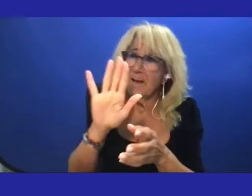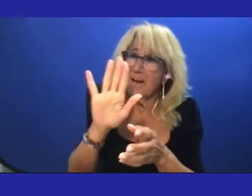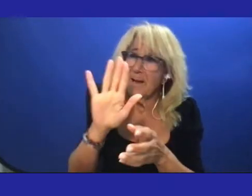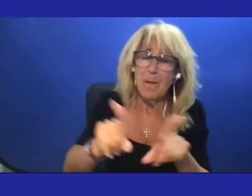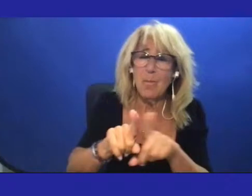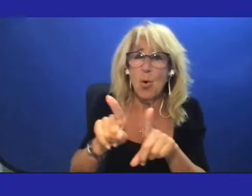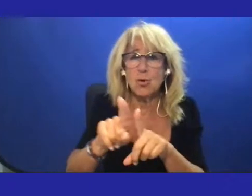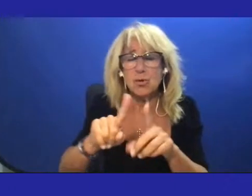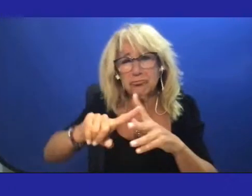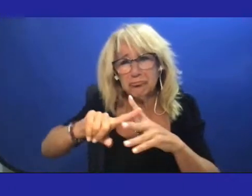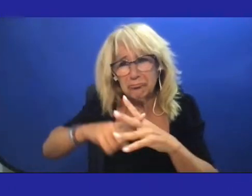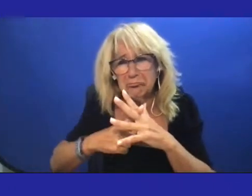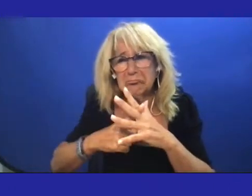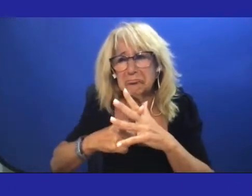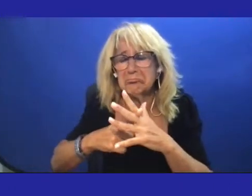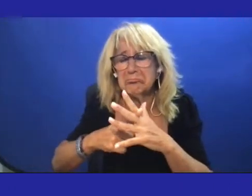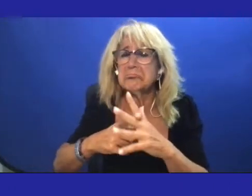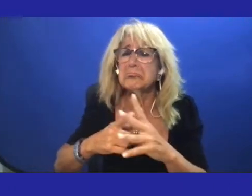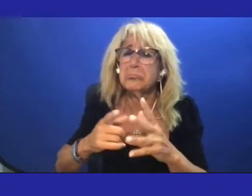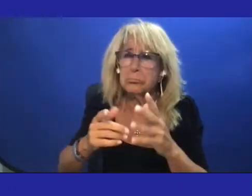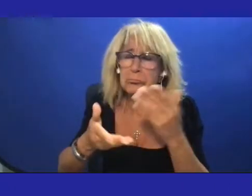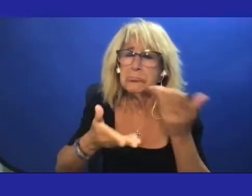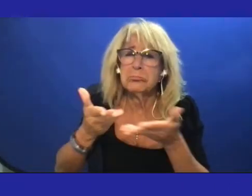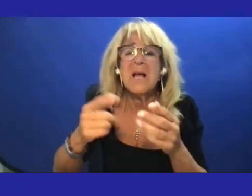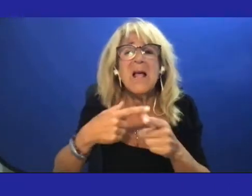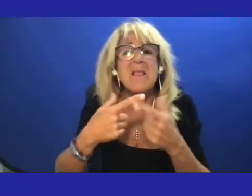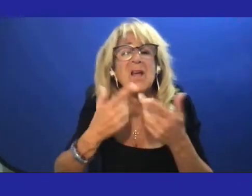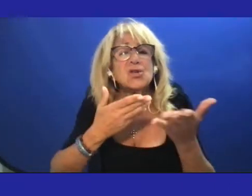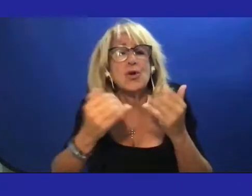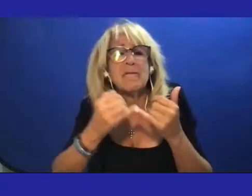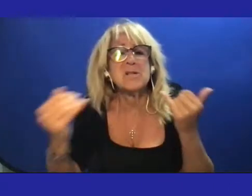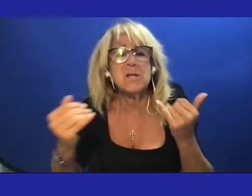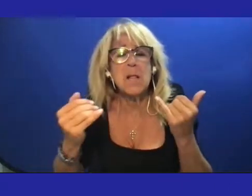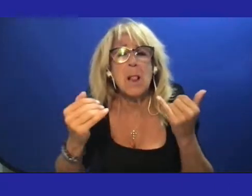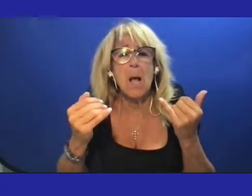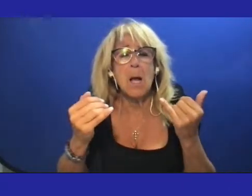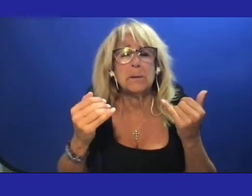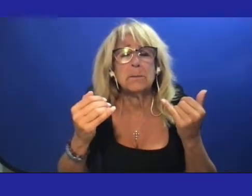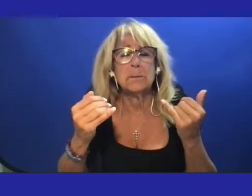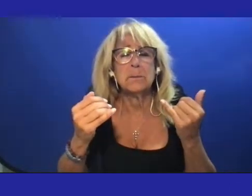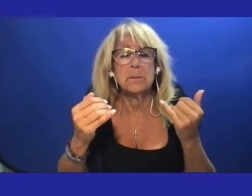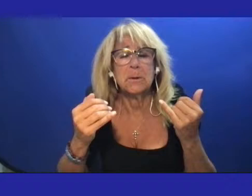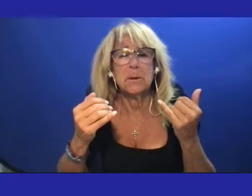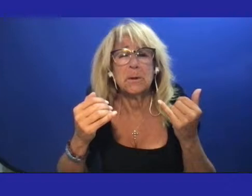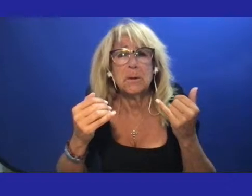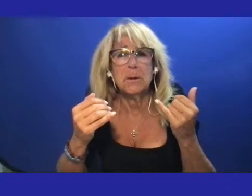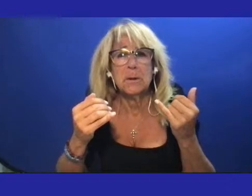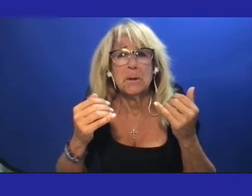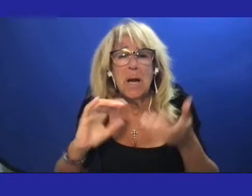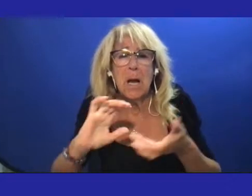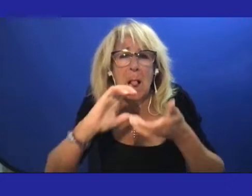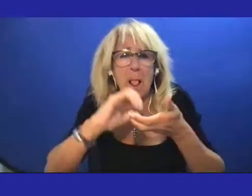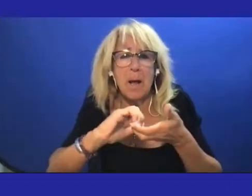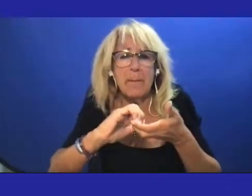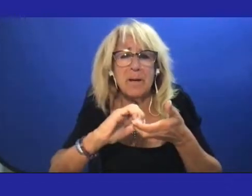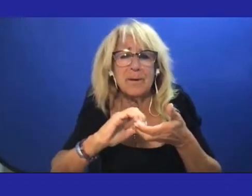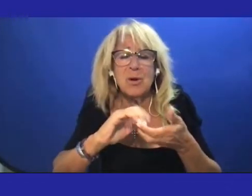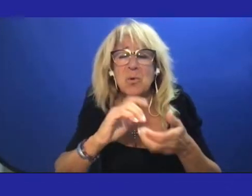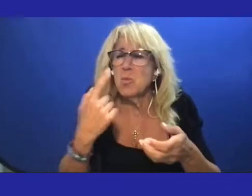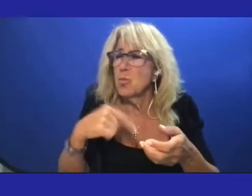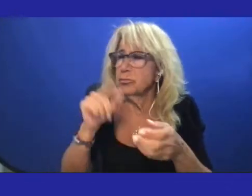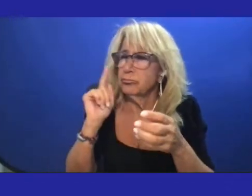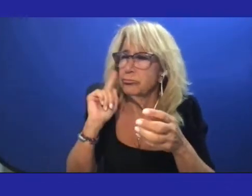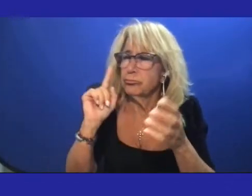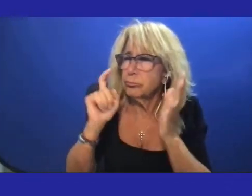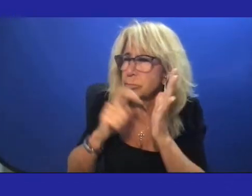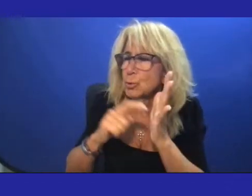then we will go to a service line alignment. And here is where we are looking at high utilized areas. One is HIM,